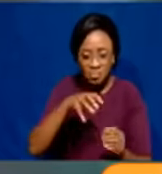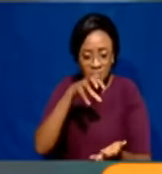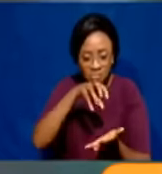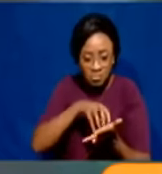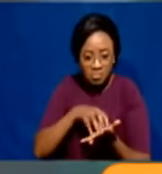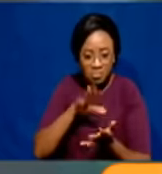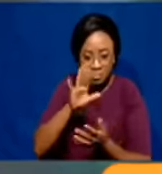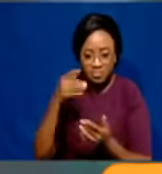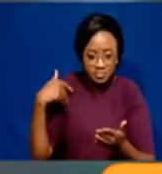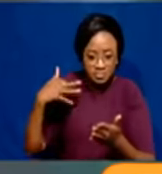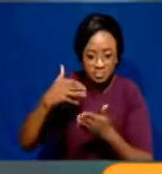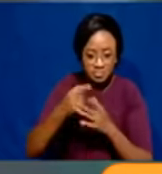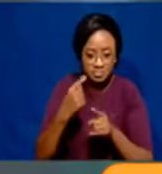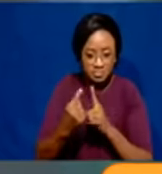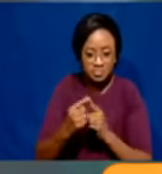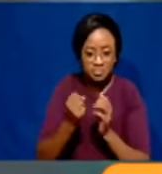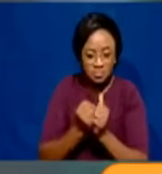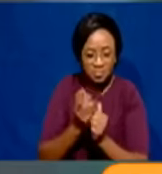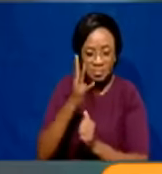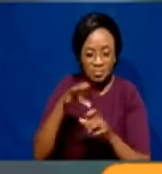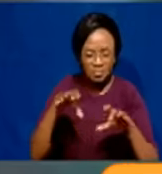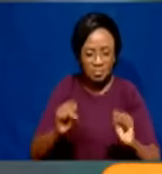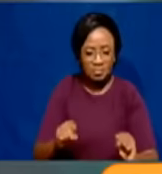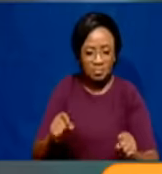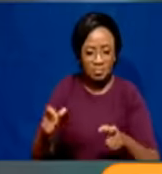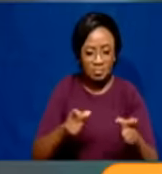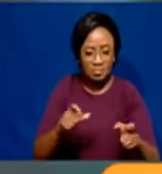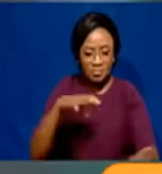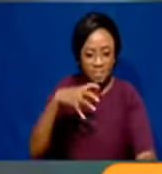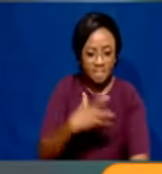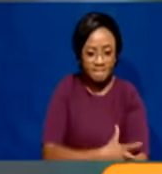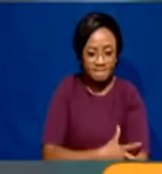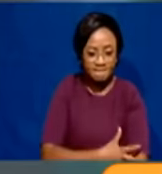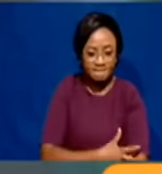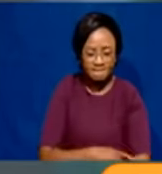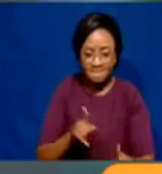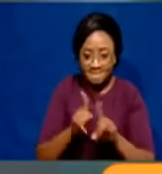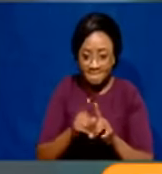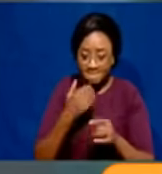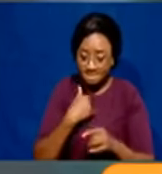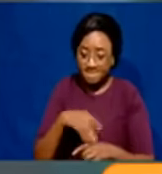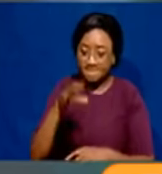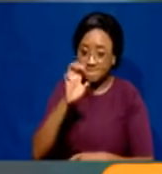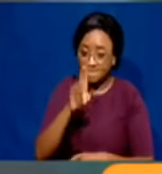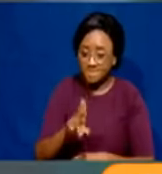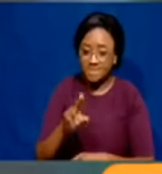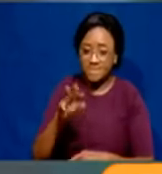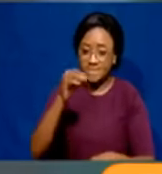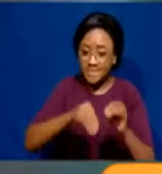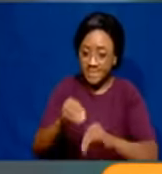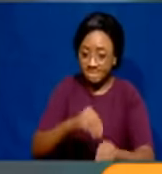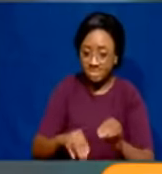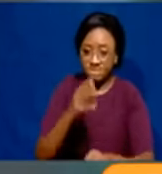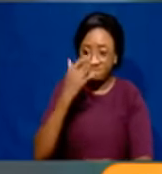and the 14-year grip they have had on power, and also considering an upcoming EU parliamentary election in which the